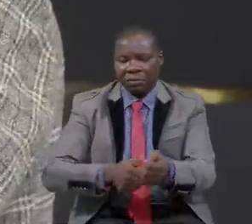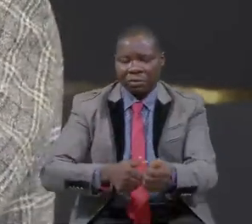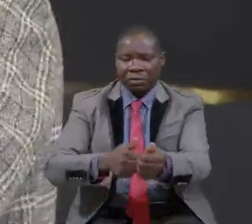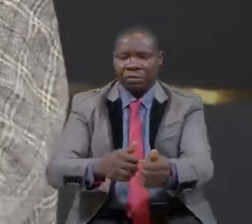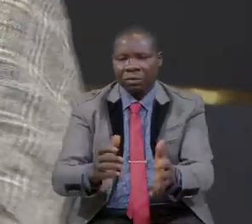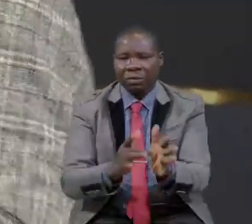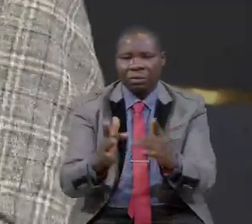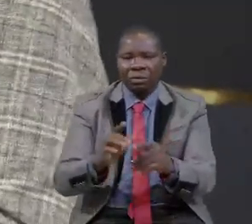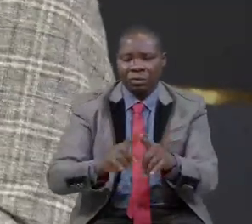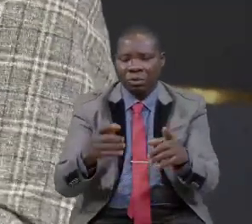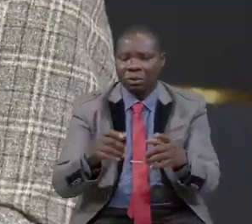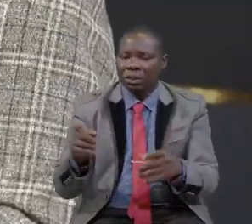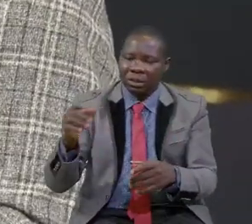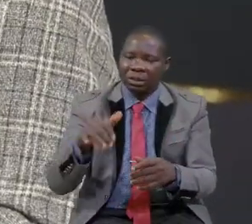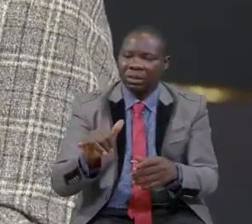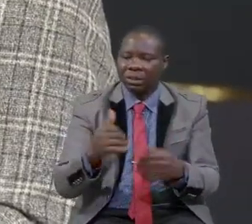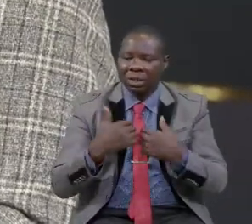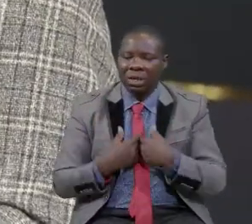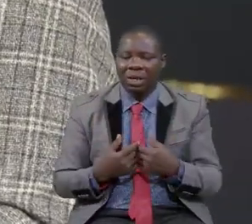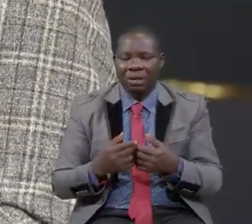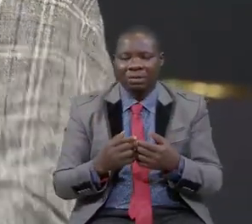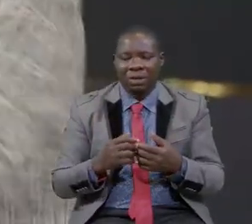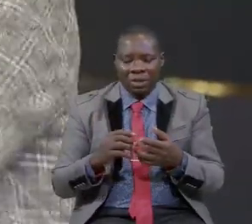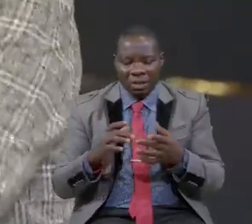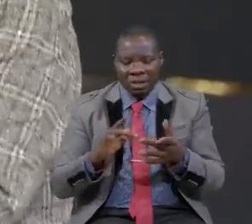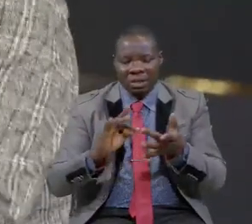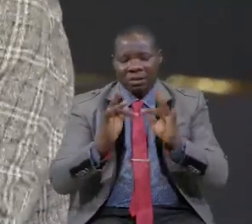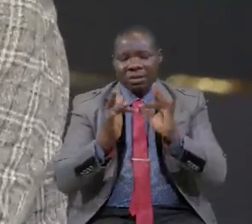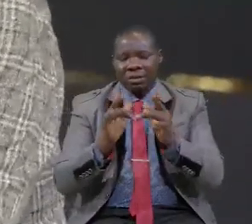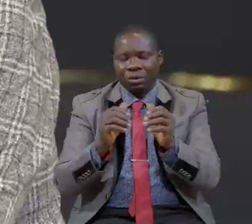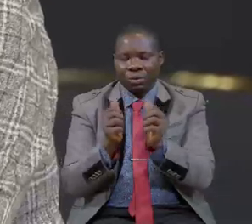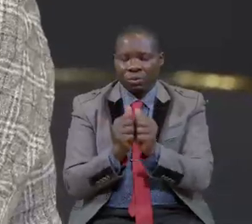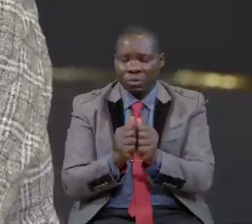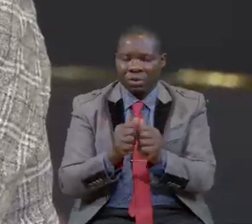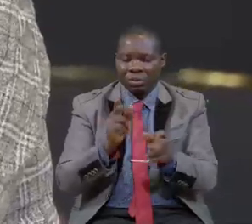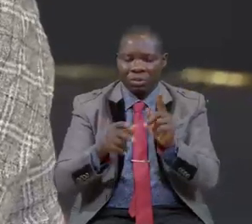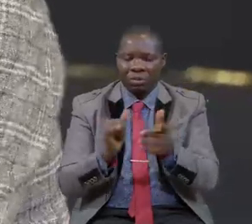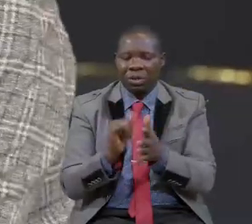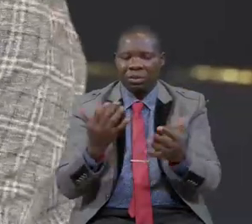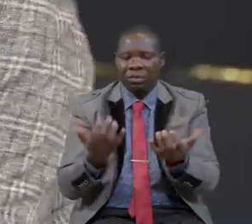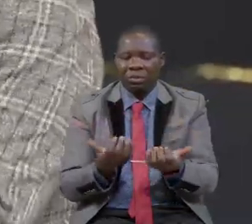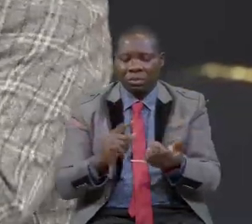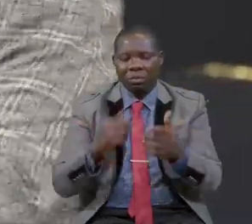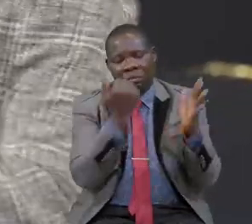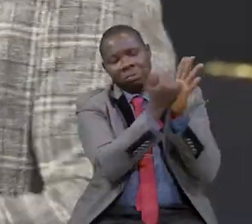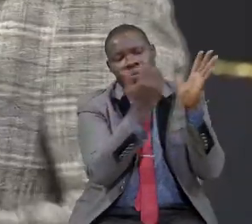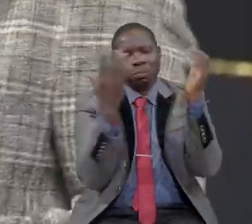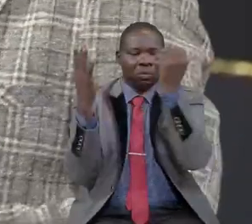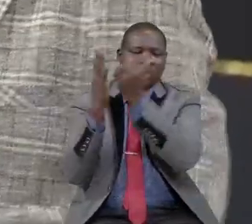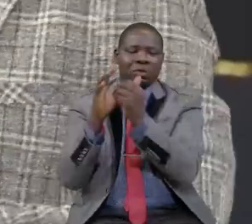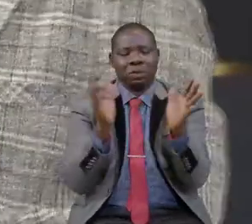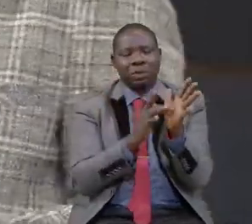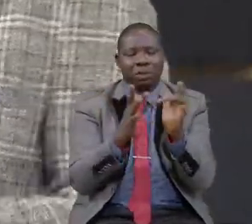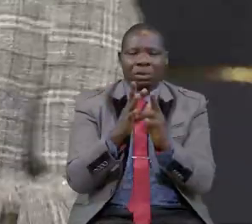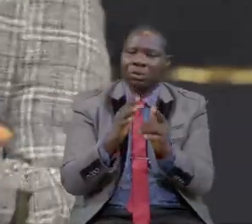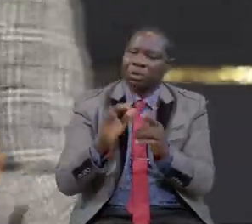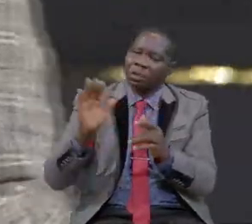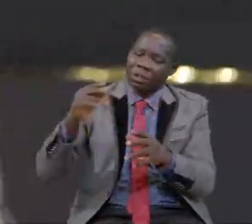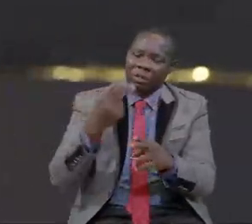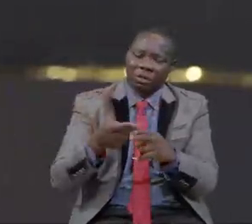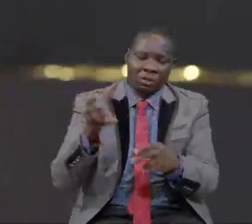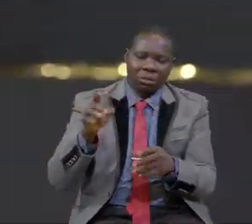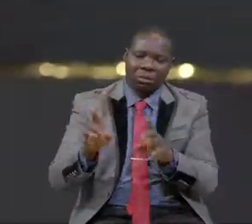who are going to crucify Christ. His name did not remain in the book of life. How about